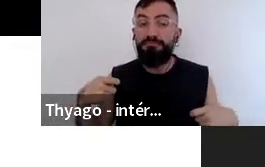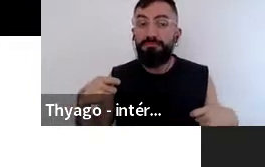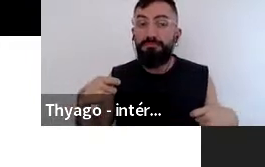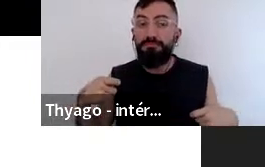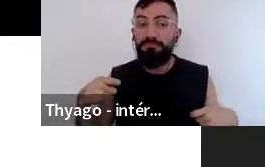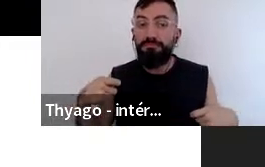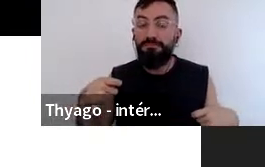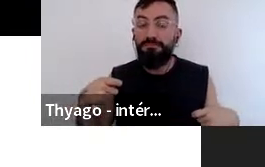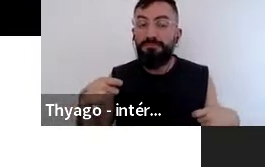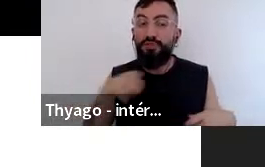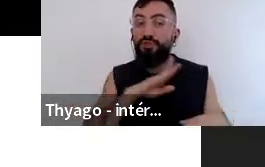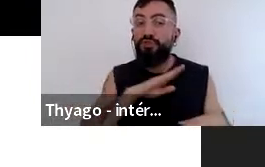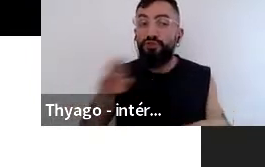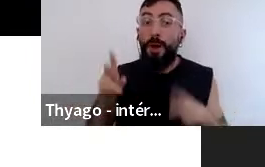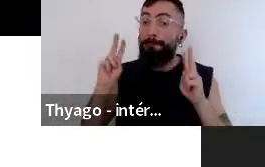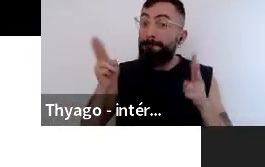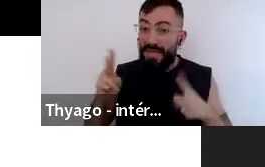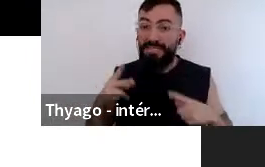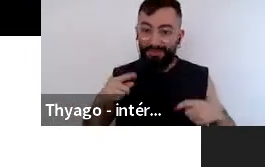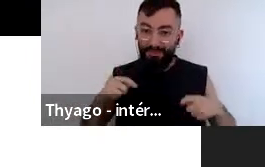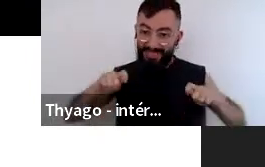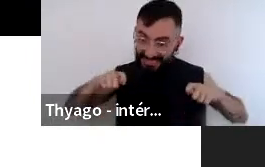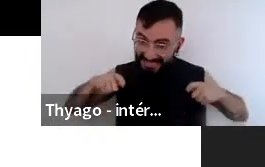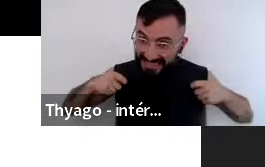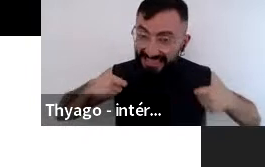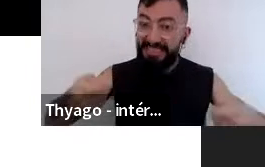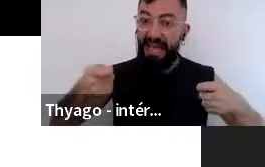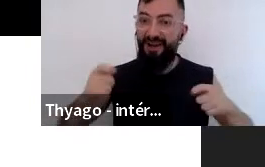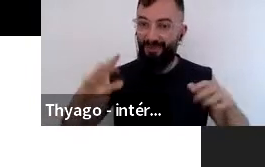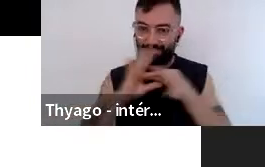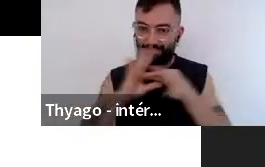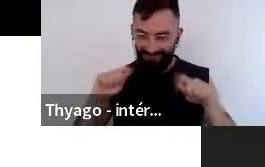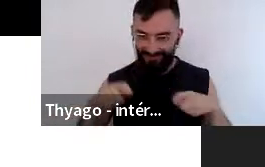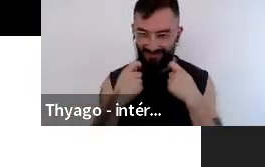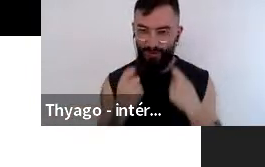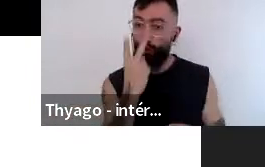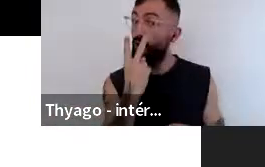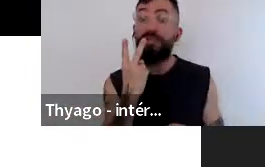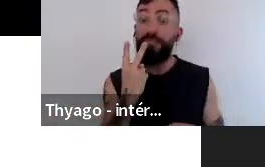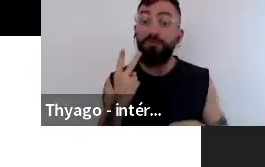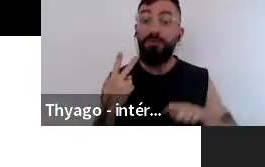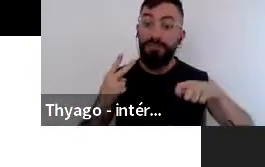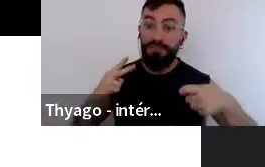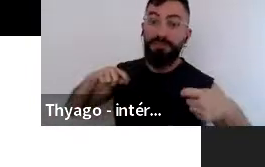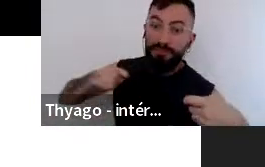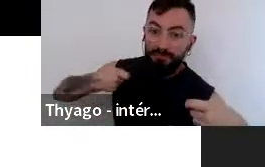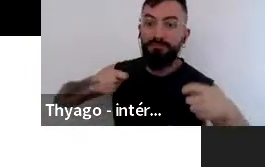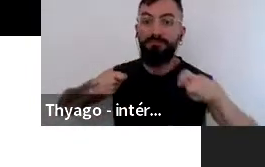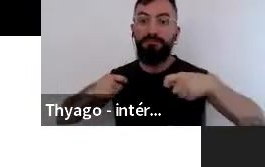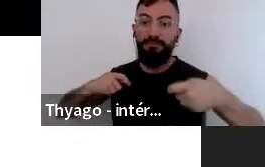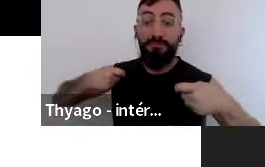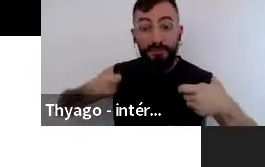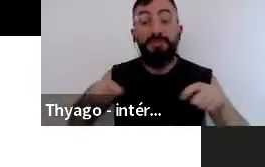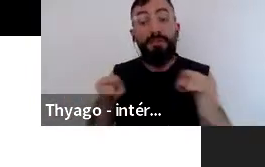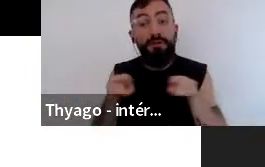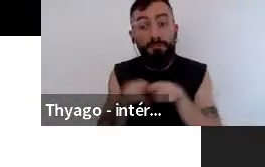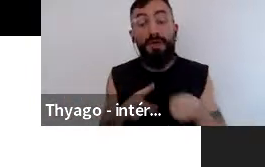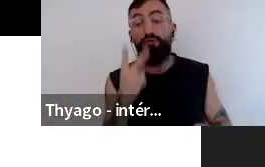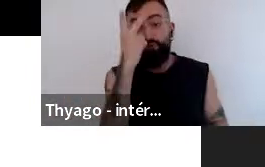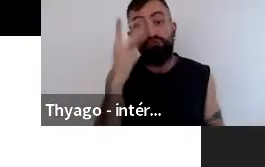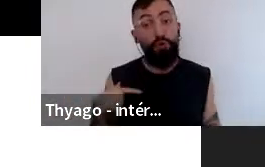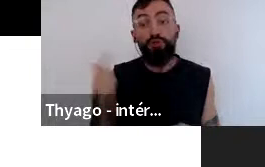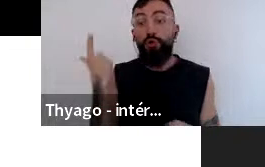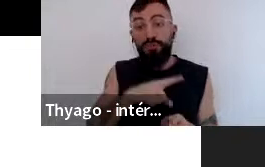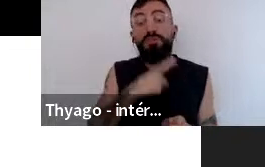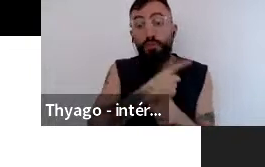only a simultaneous compounding, but also a sequential compounding combined to form